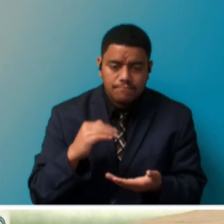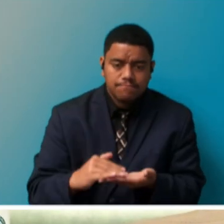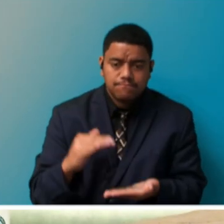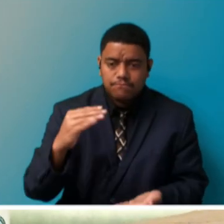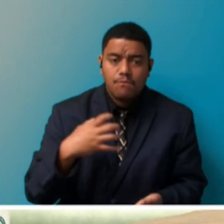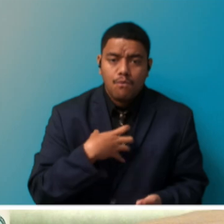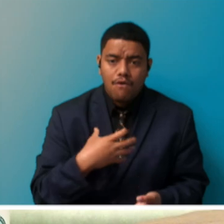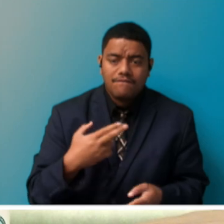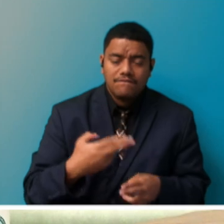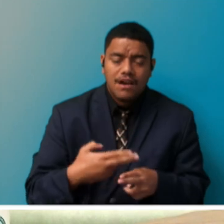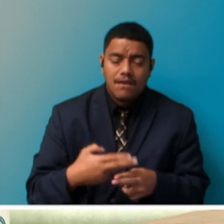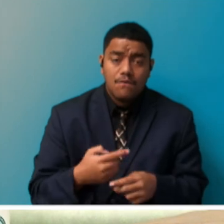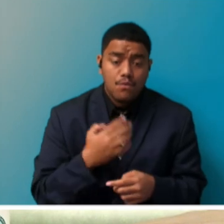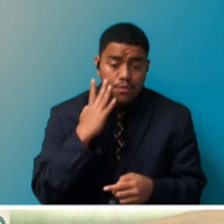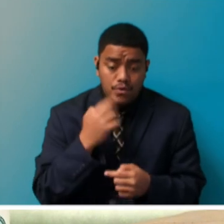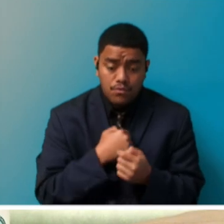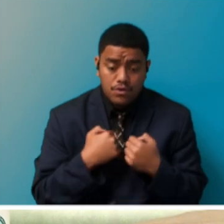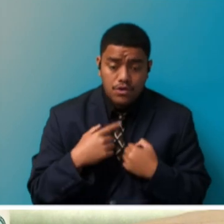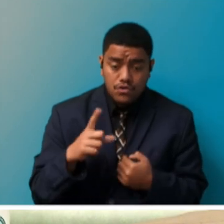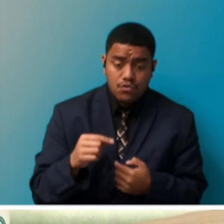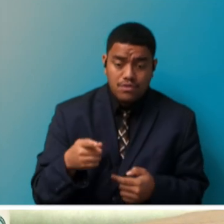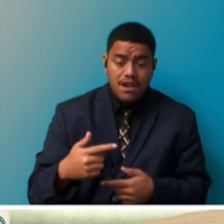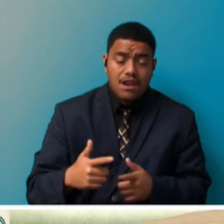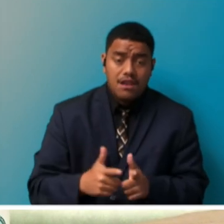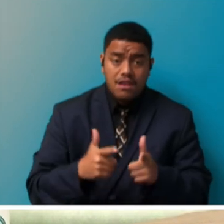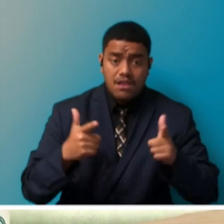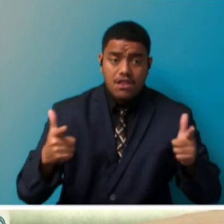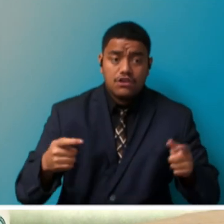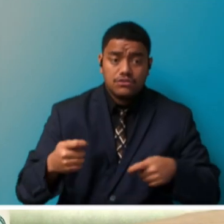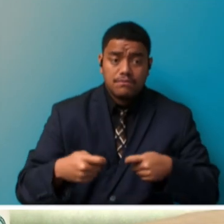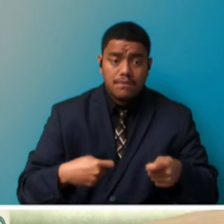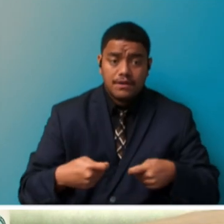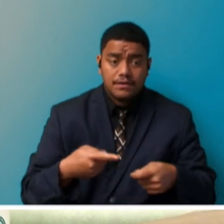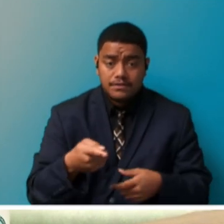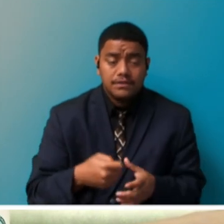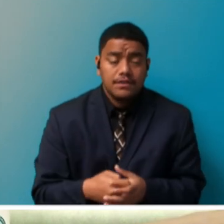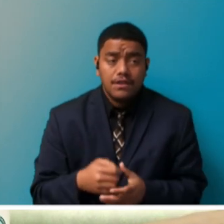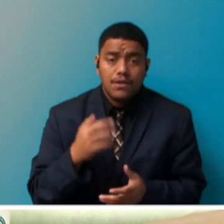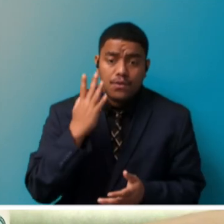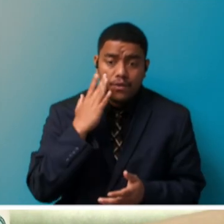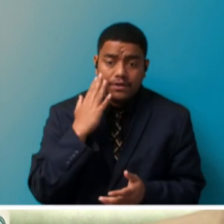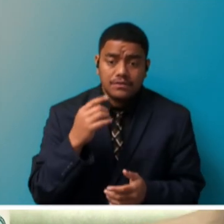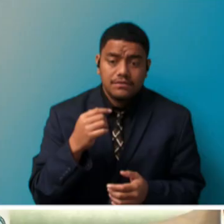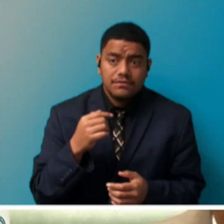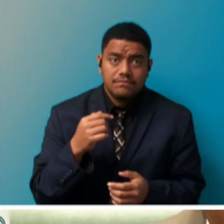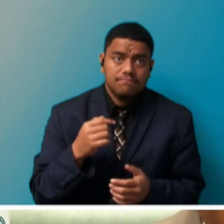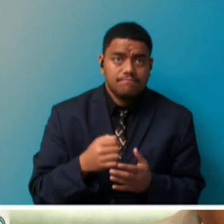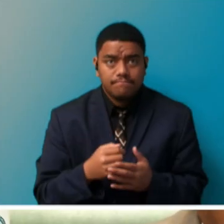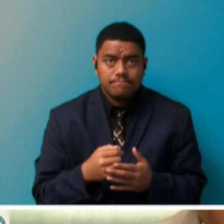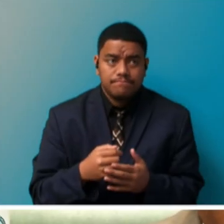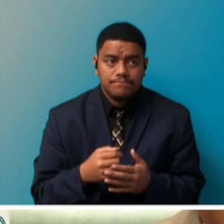Because when we deal with these large markets, generally, you are talking, even for